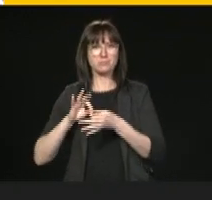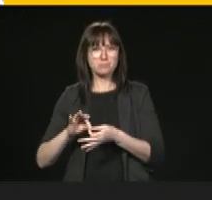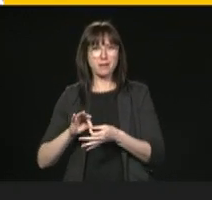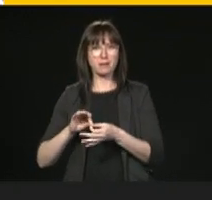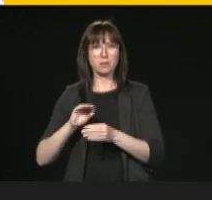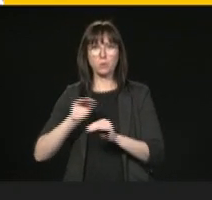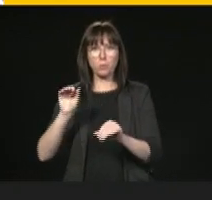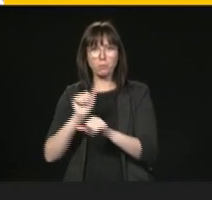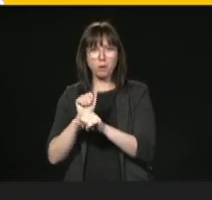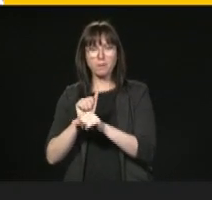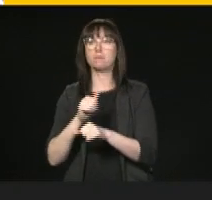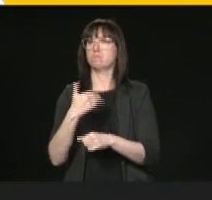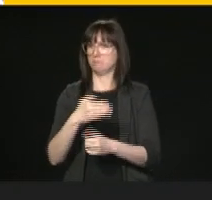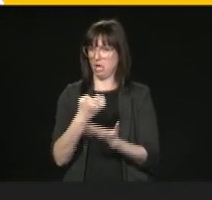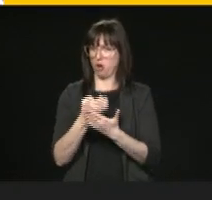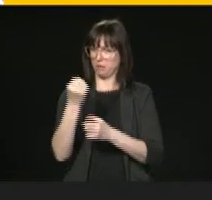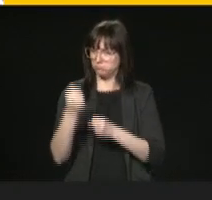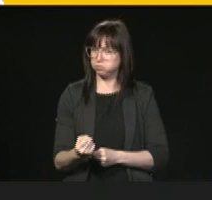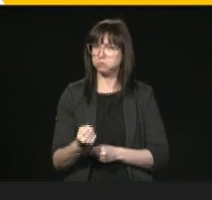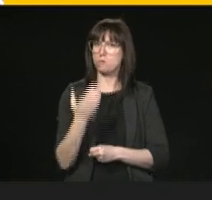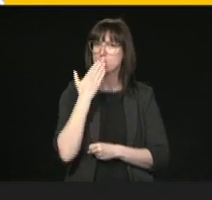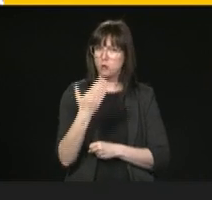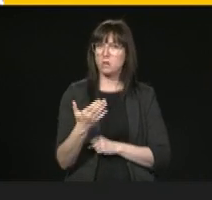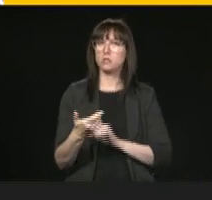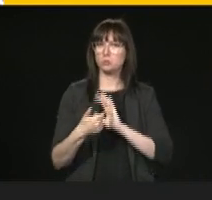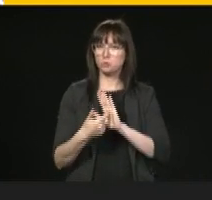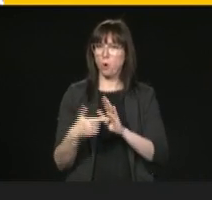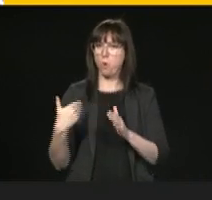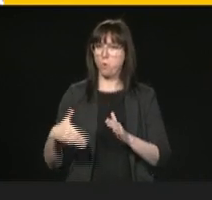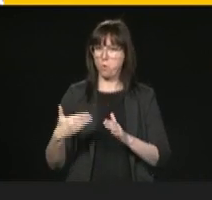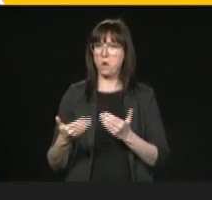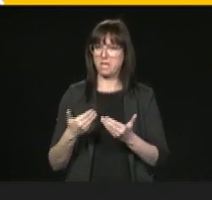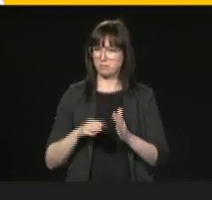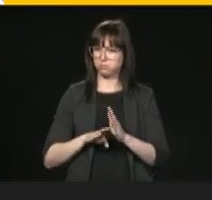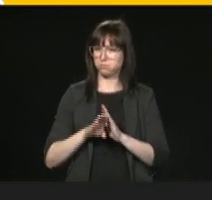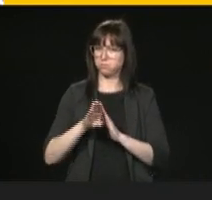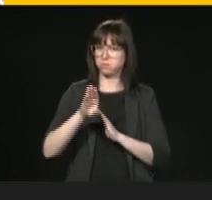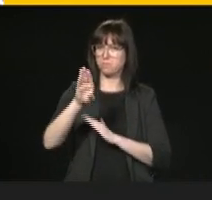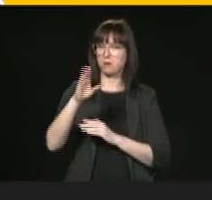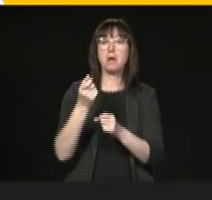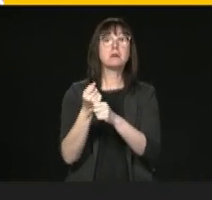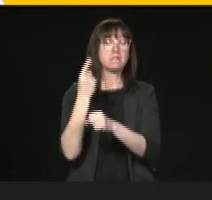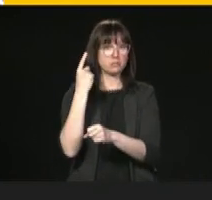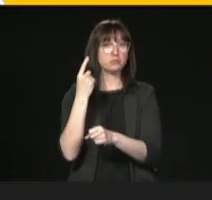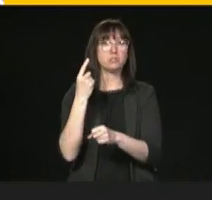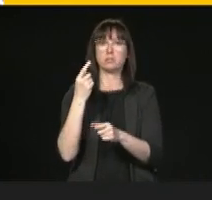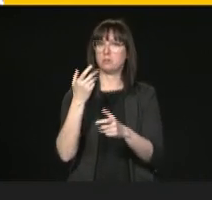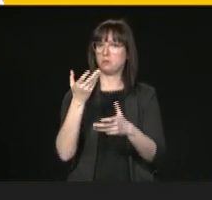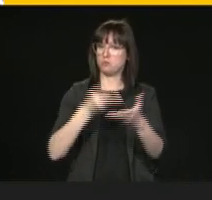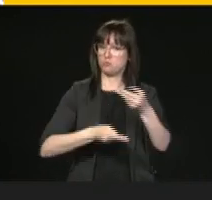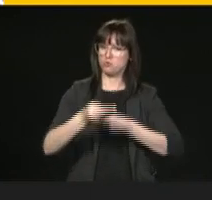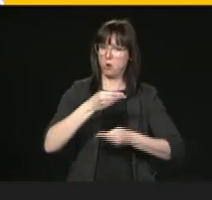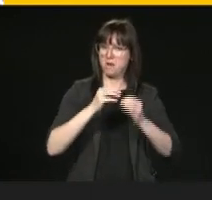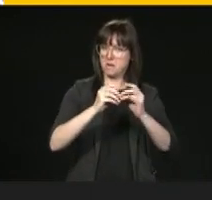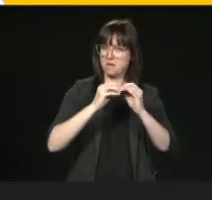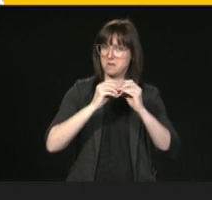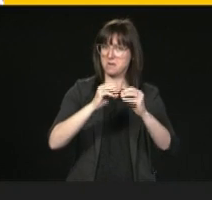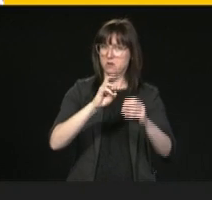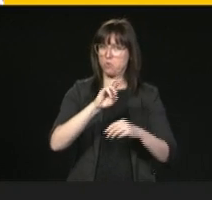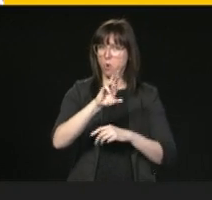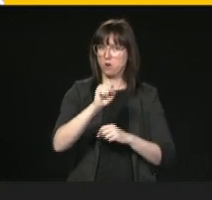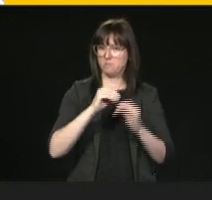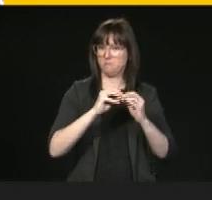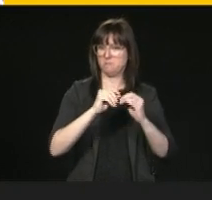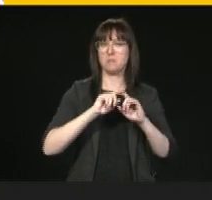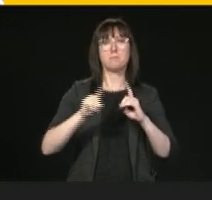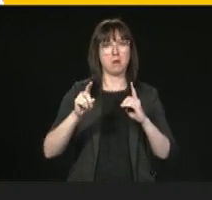demonstrating resilience all last year, despite the trade wars that were underway. So we were feeling pretty